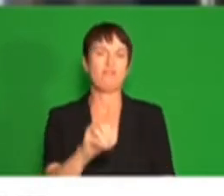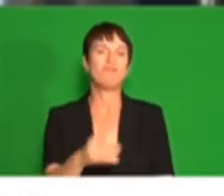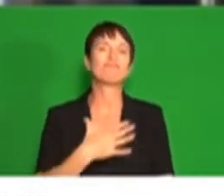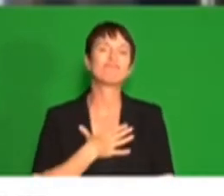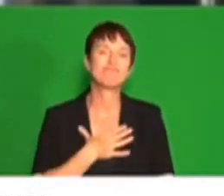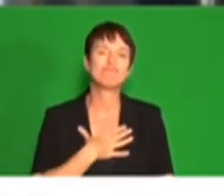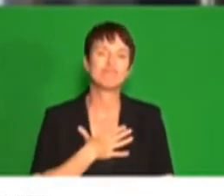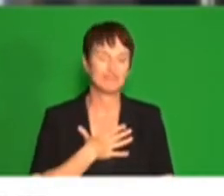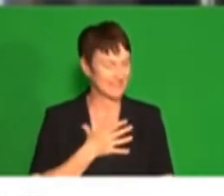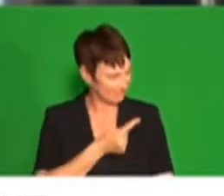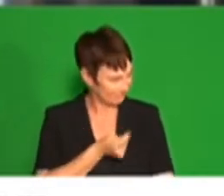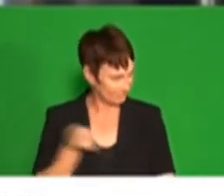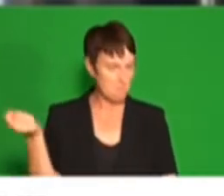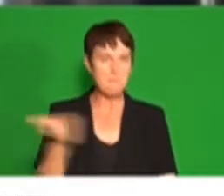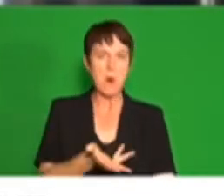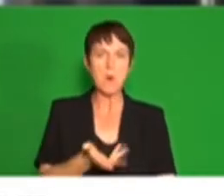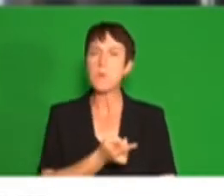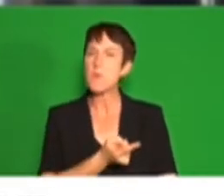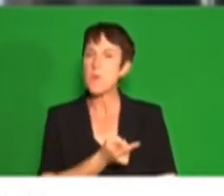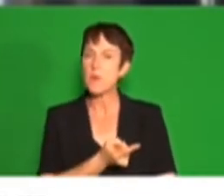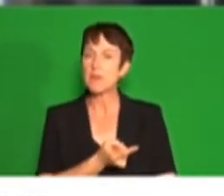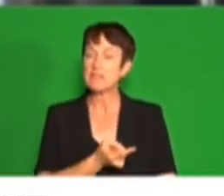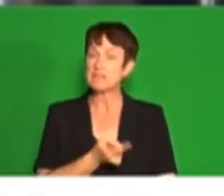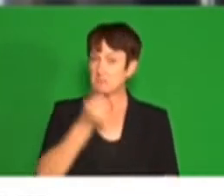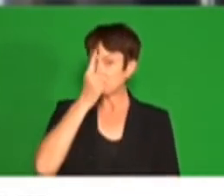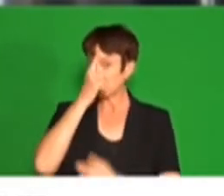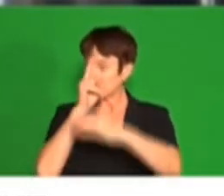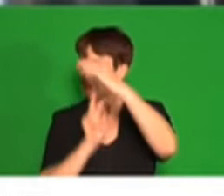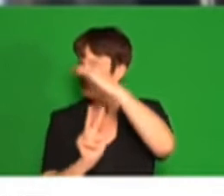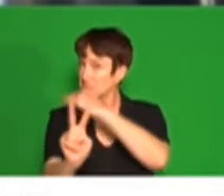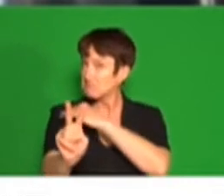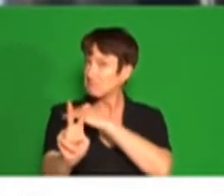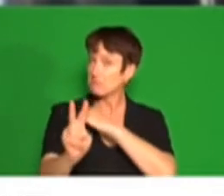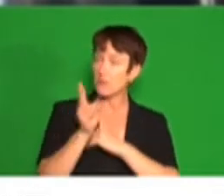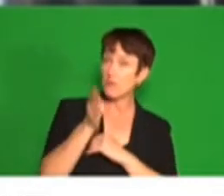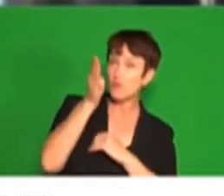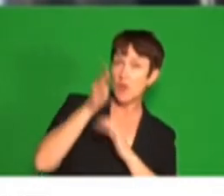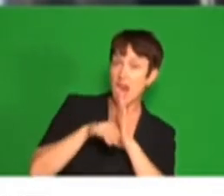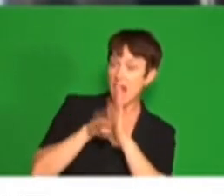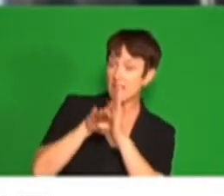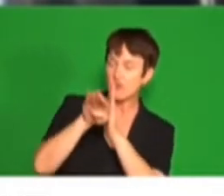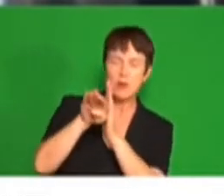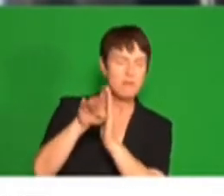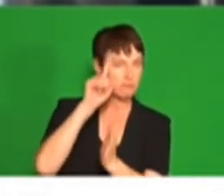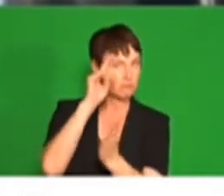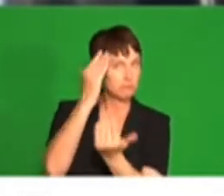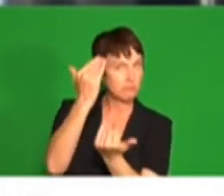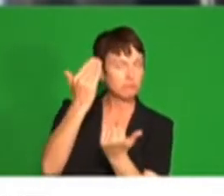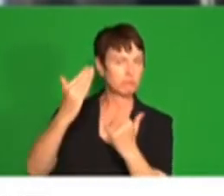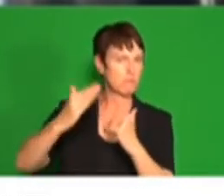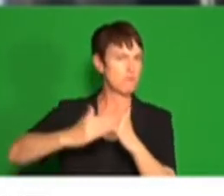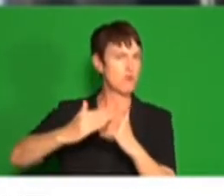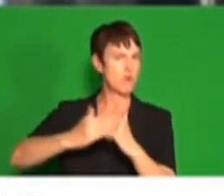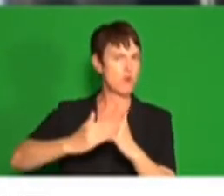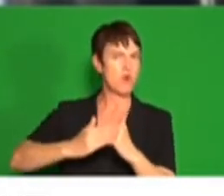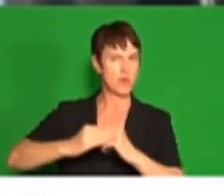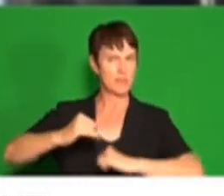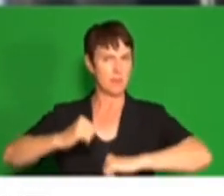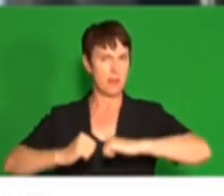Expectations of future inflation appear more stable after sustained moderation last